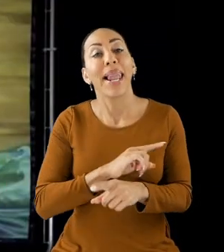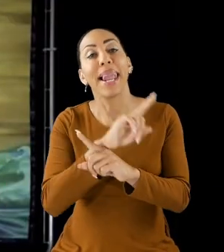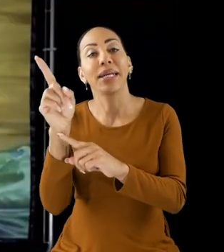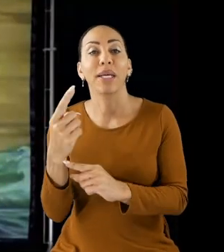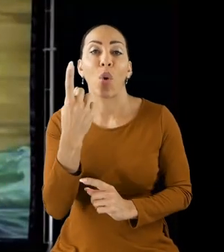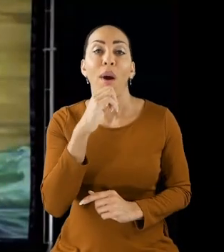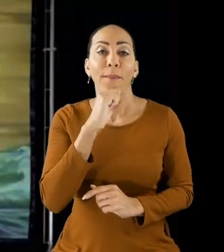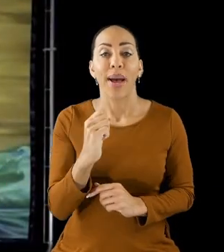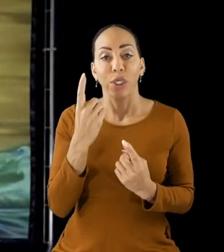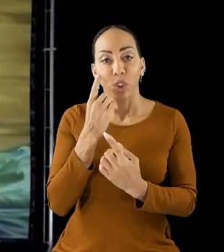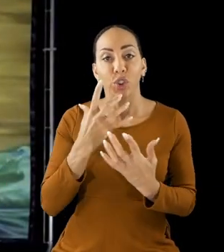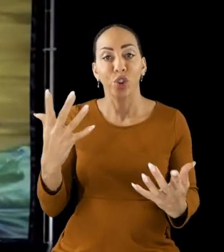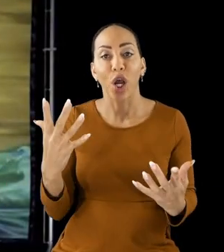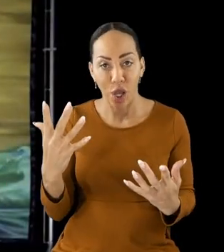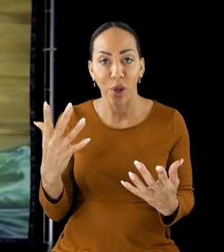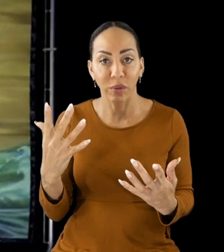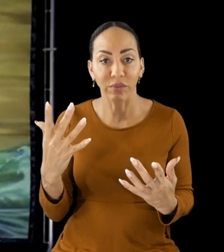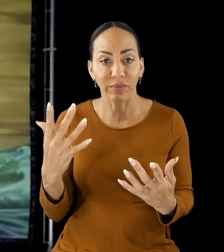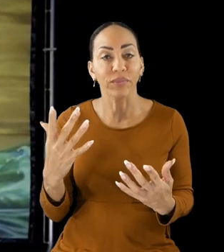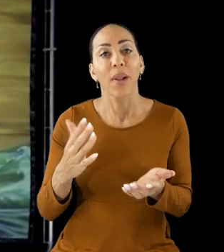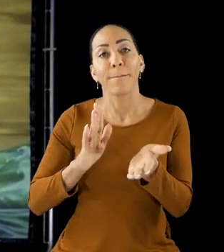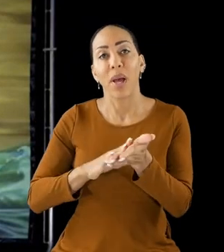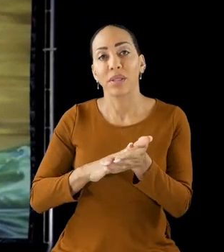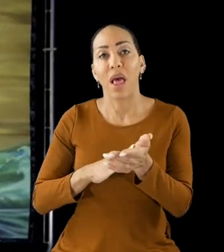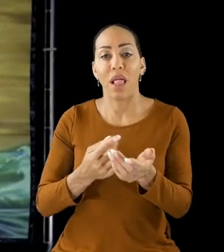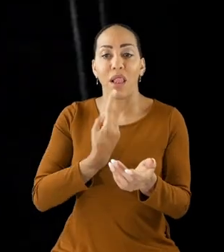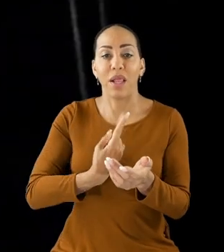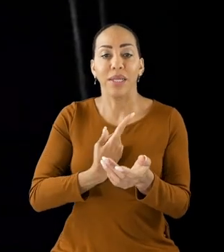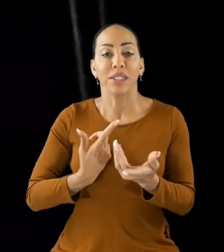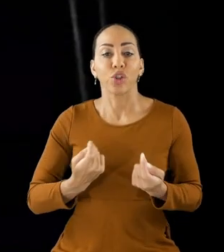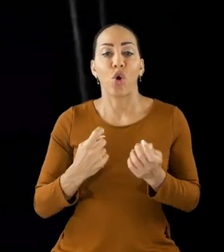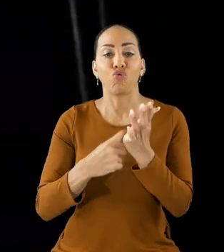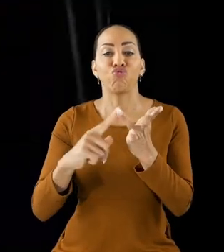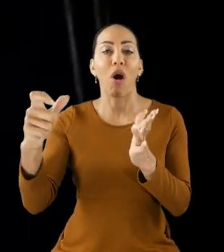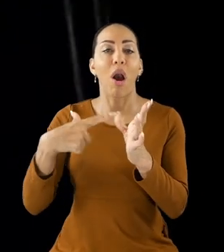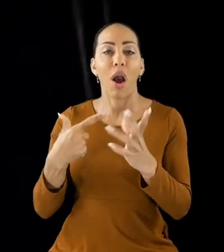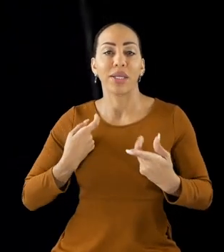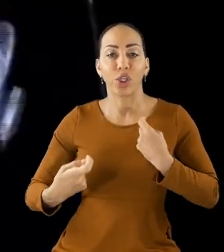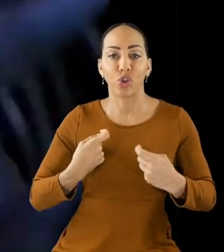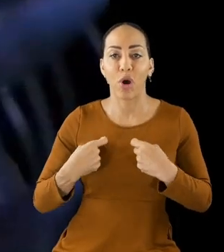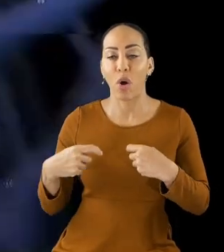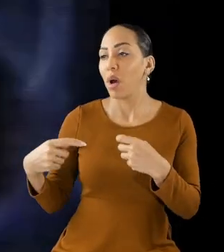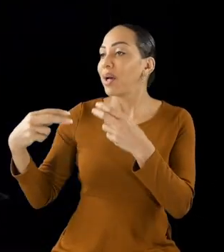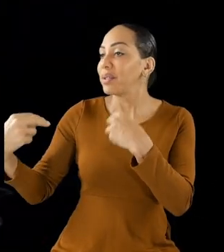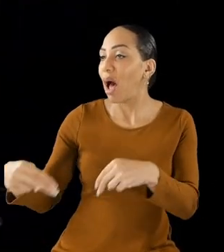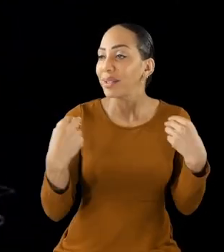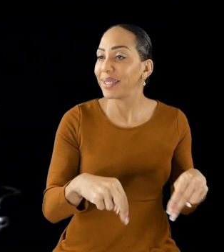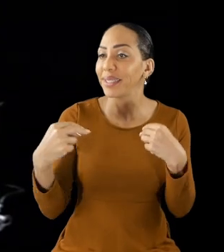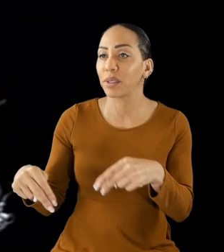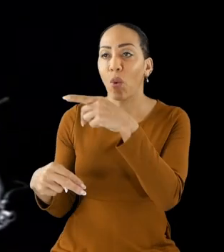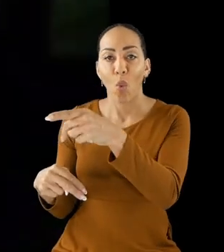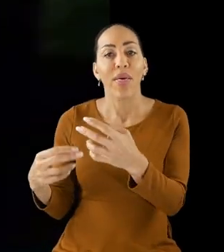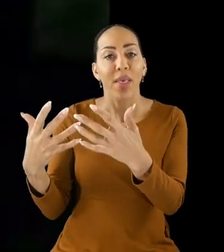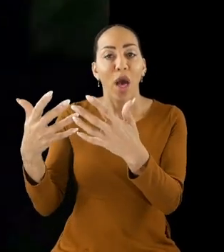But in this later one-man show, Roca is the one in control. He dances with industrial robots,